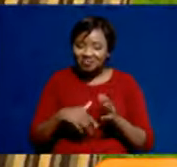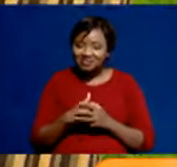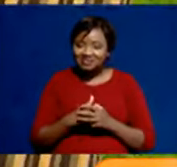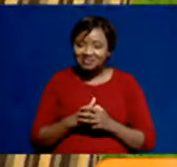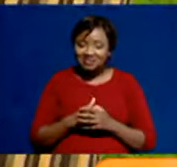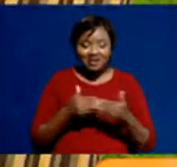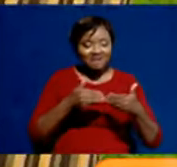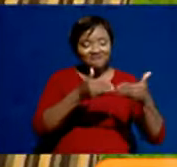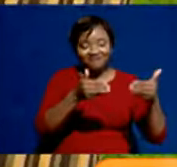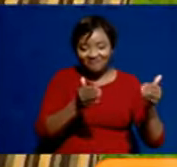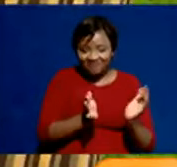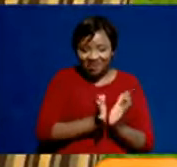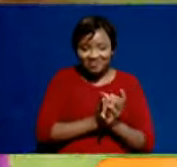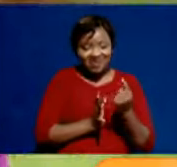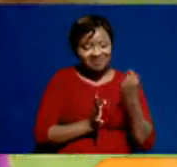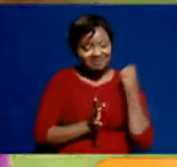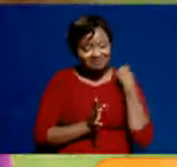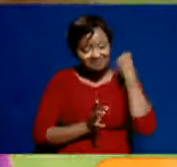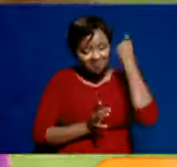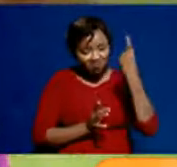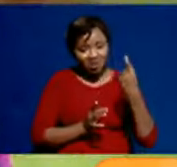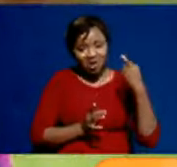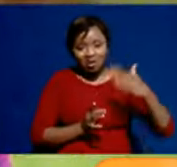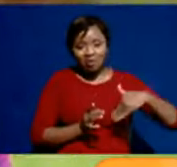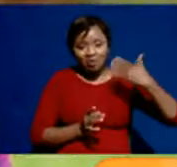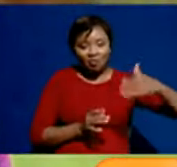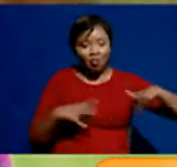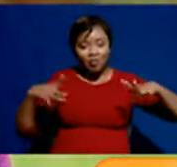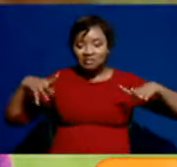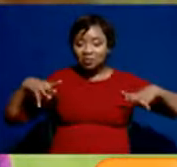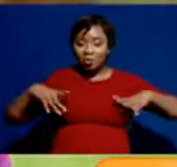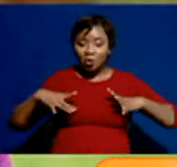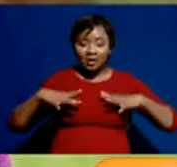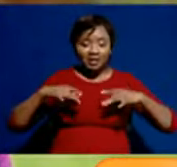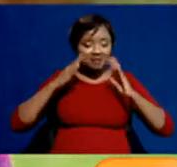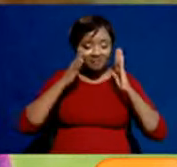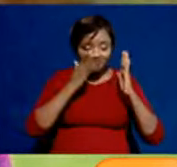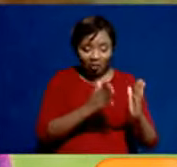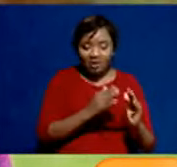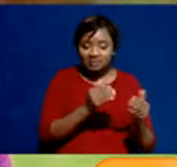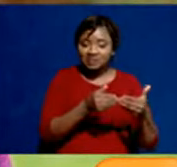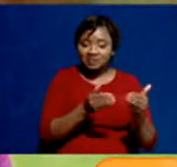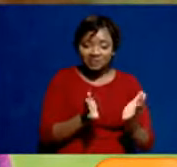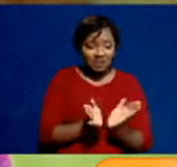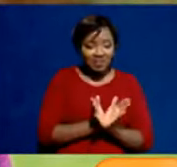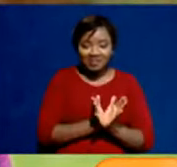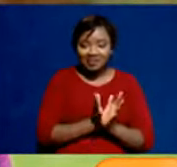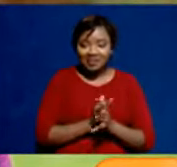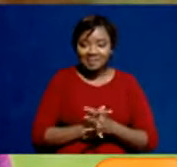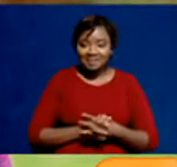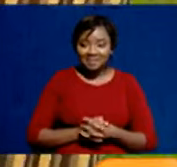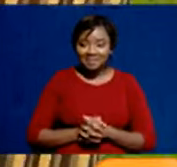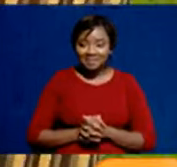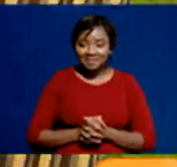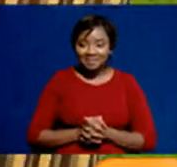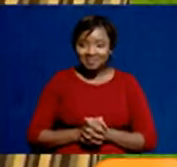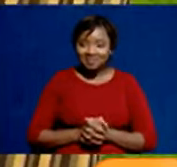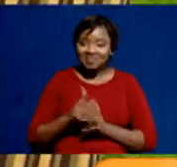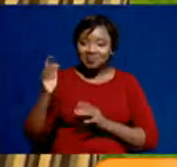Family always. Yeah. The holiday season is always family, yeah. So what do you say to